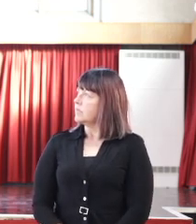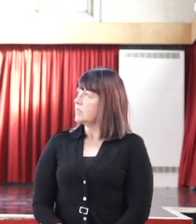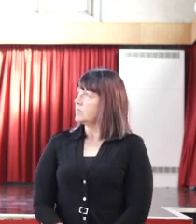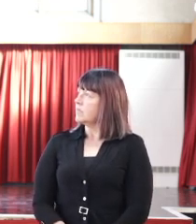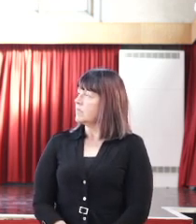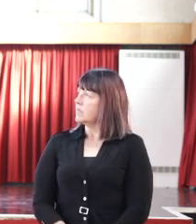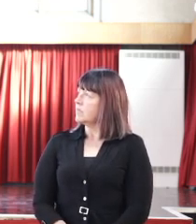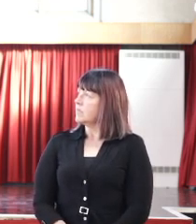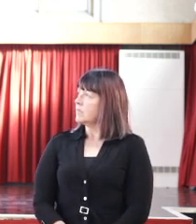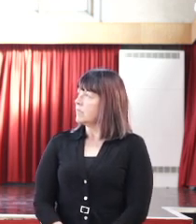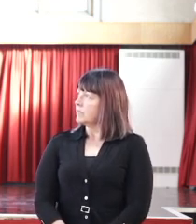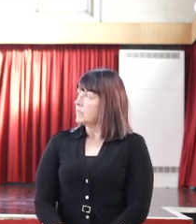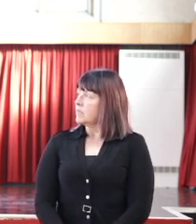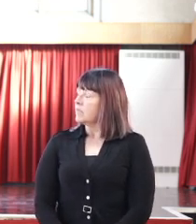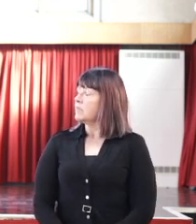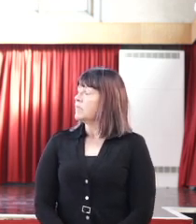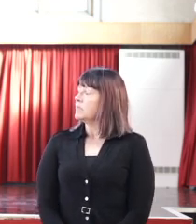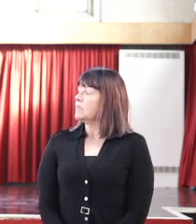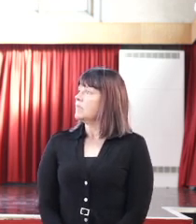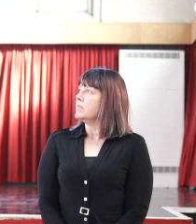work together.